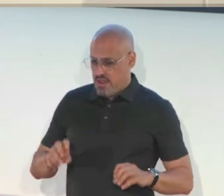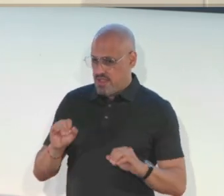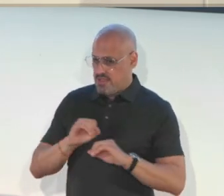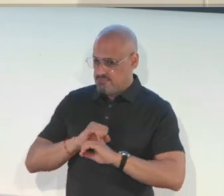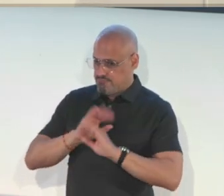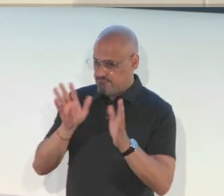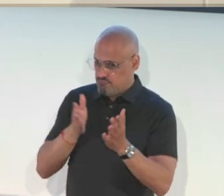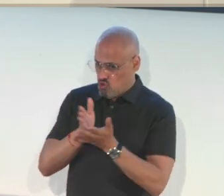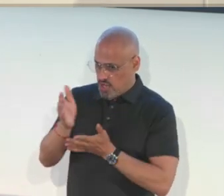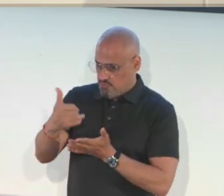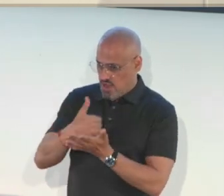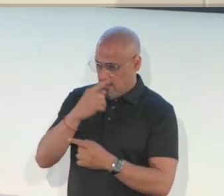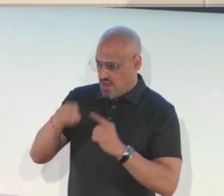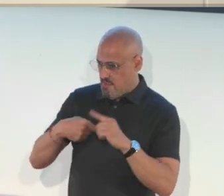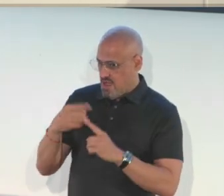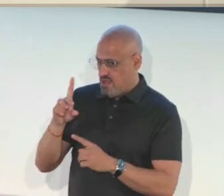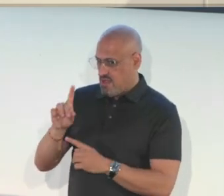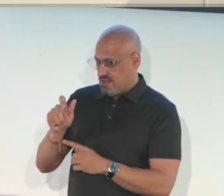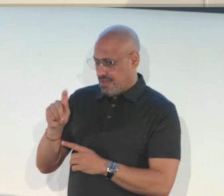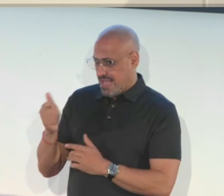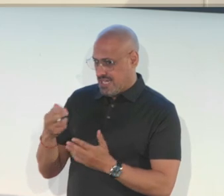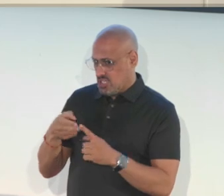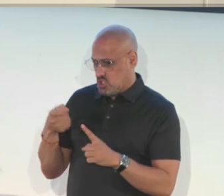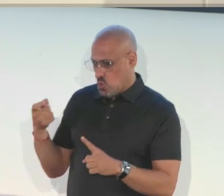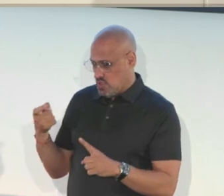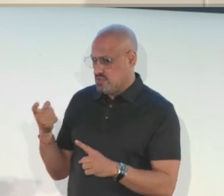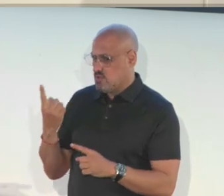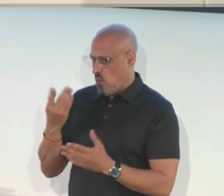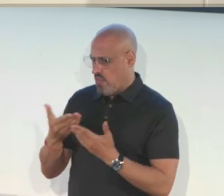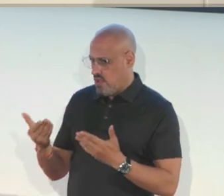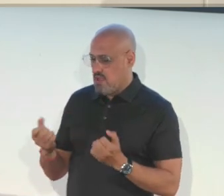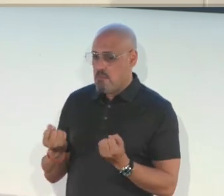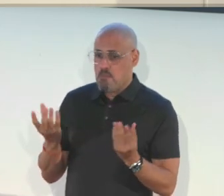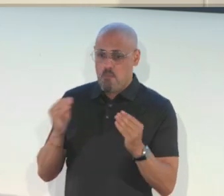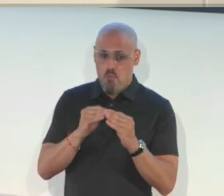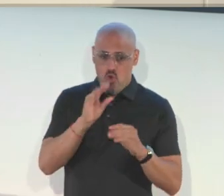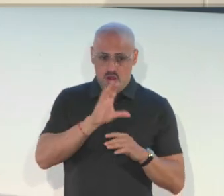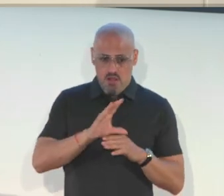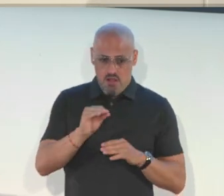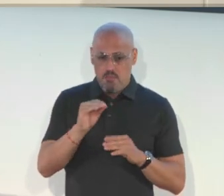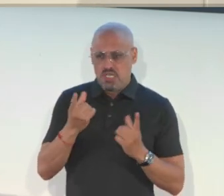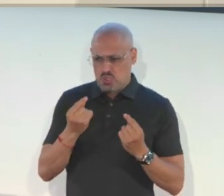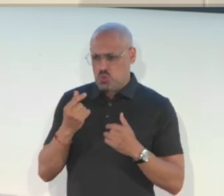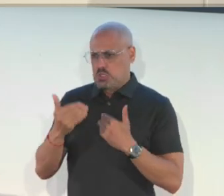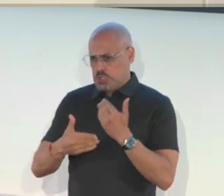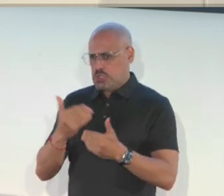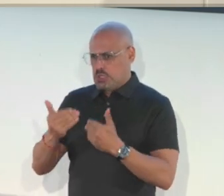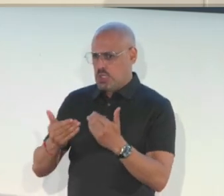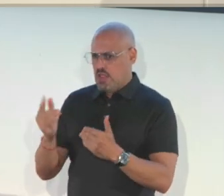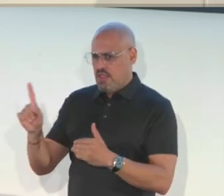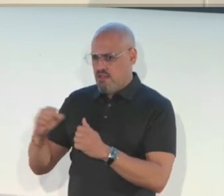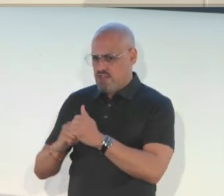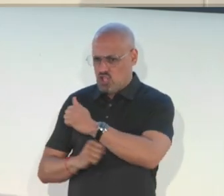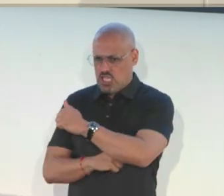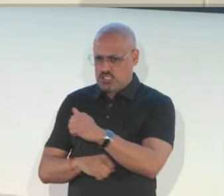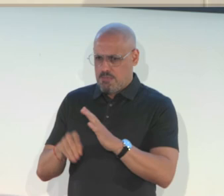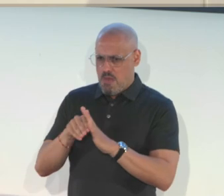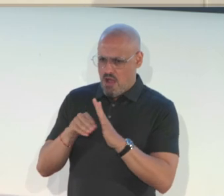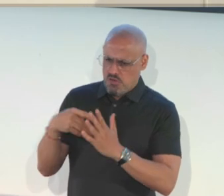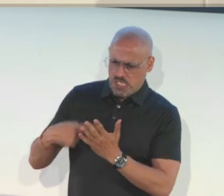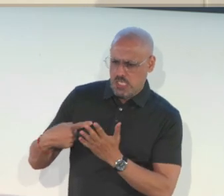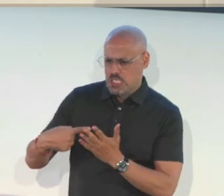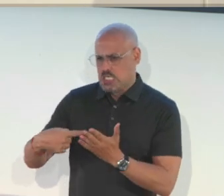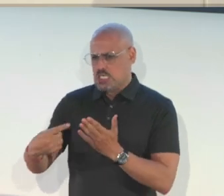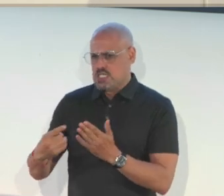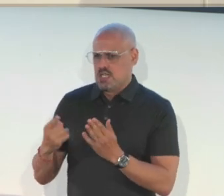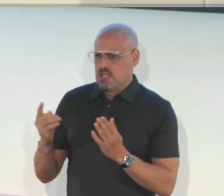about data sources is one thing that I think many more companies can do as they're talking through their foundation models, and